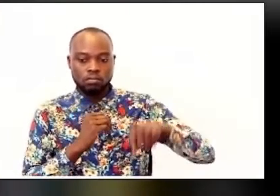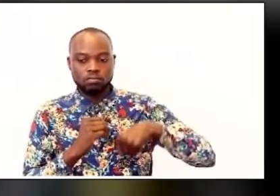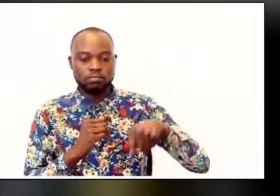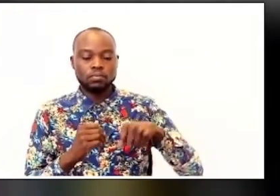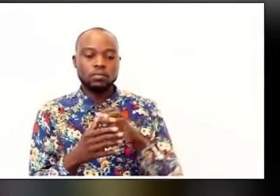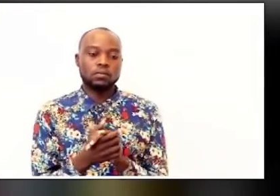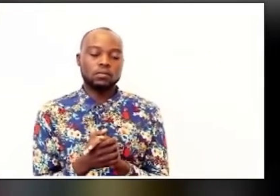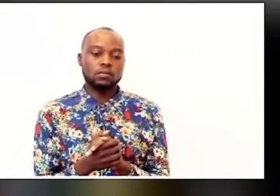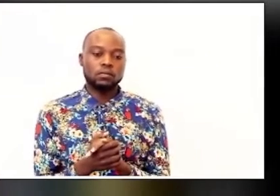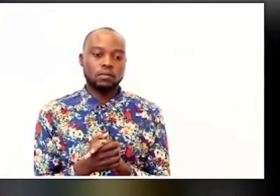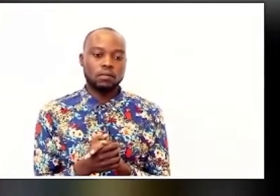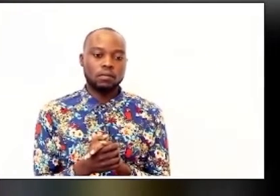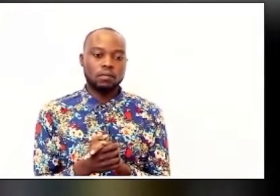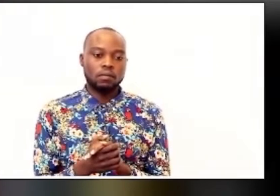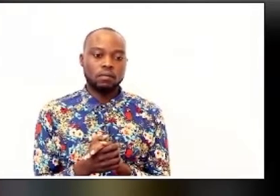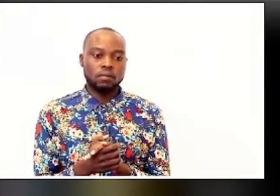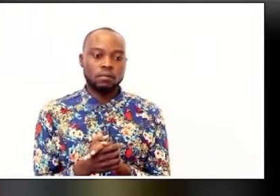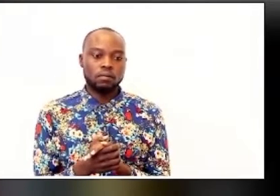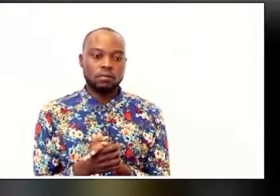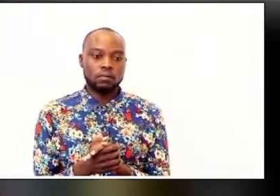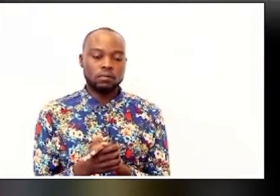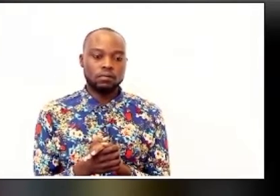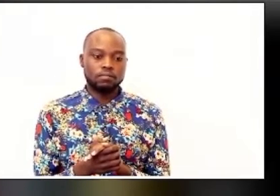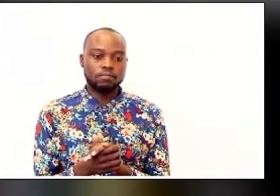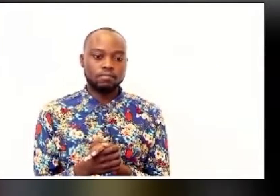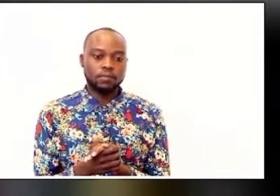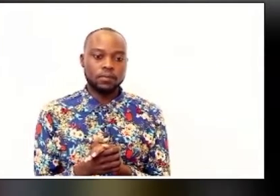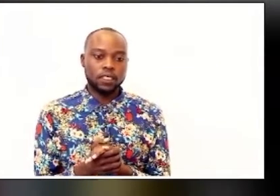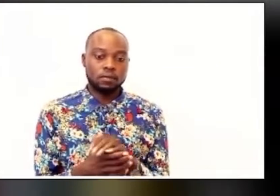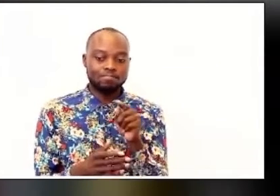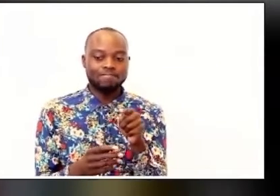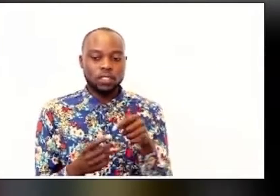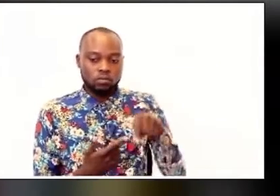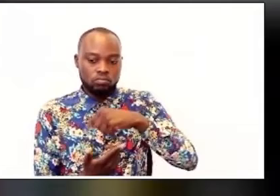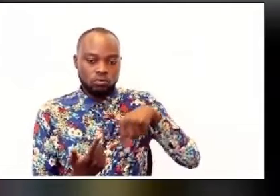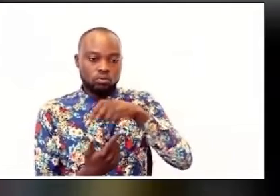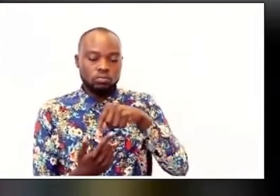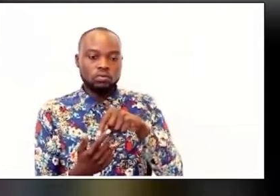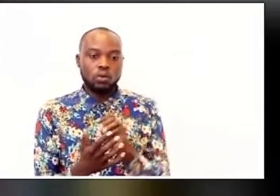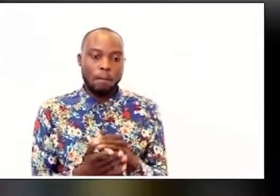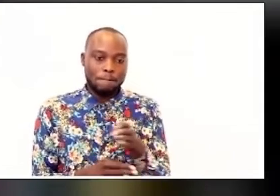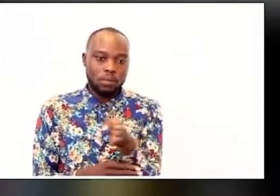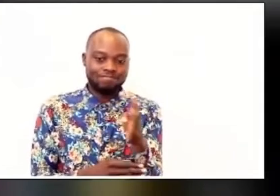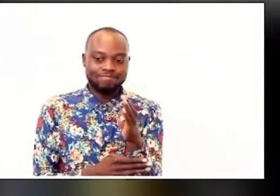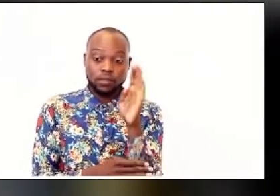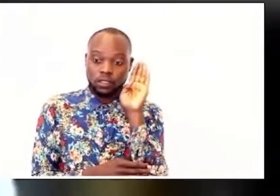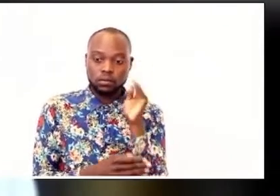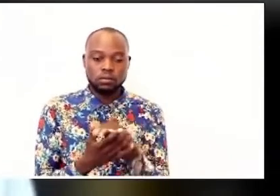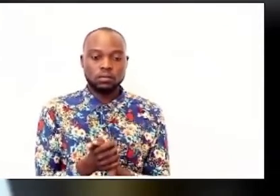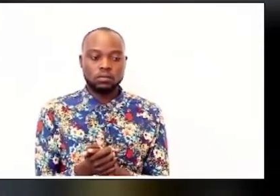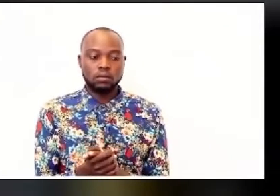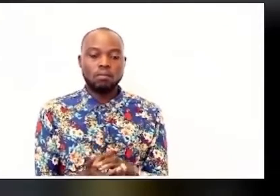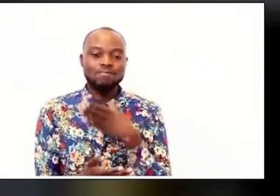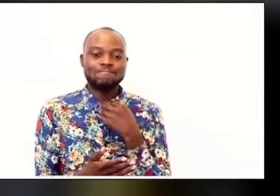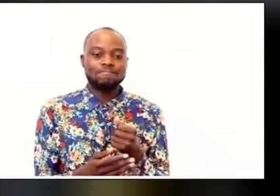energy. Inevitably, these crises exacerbate, the social and political tensions that often lead to